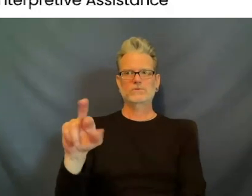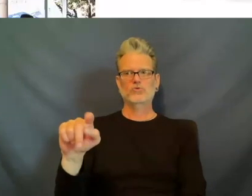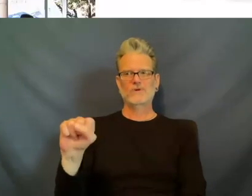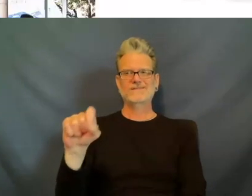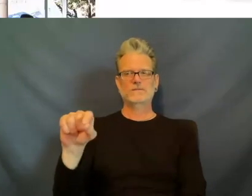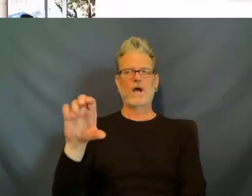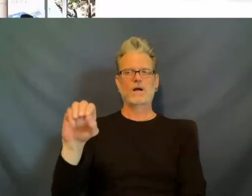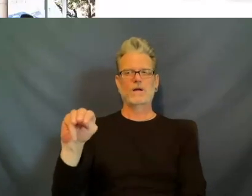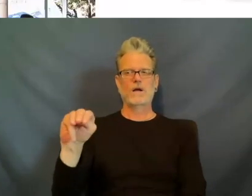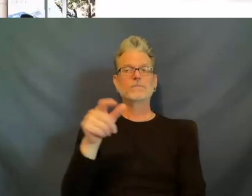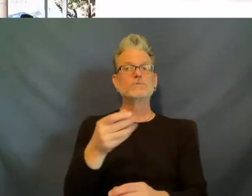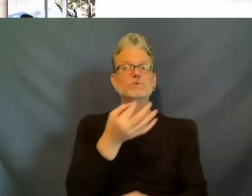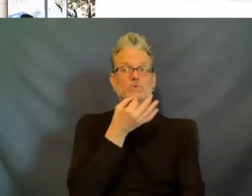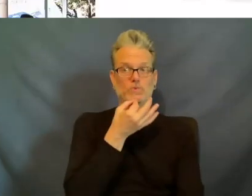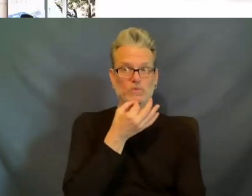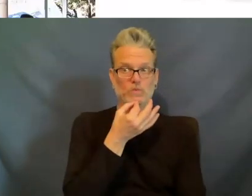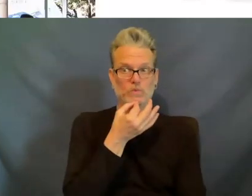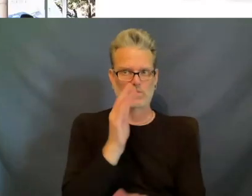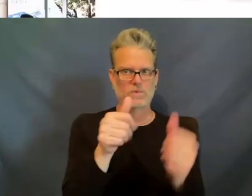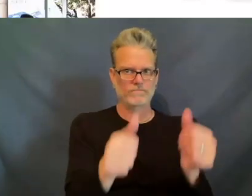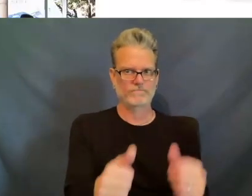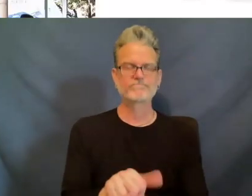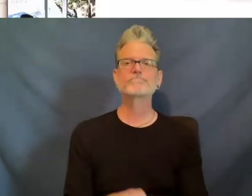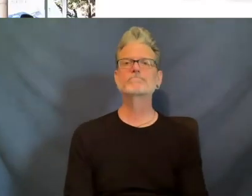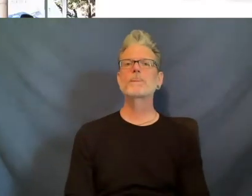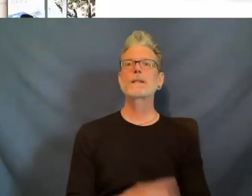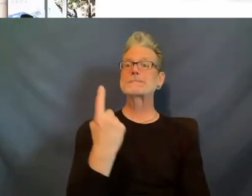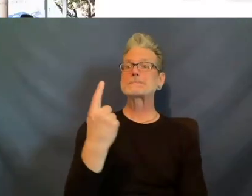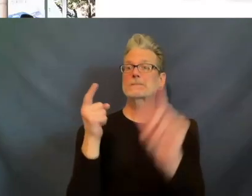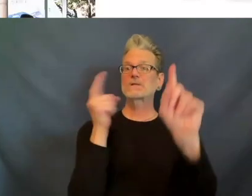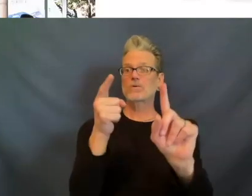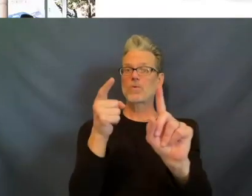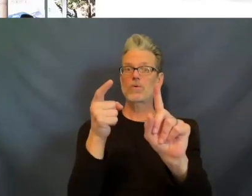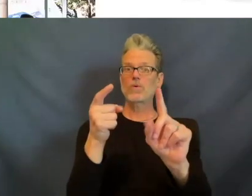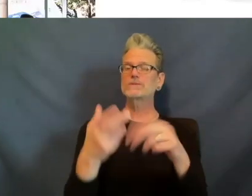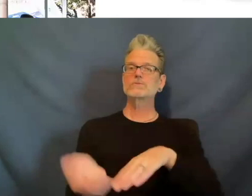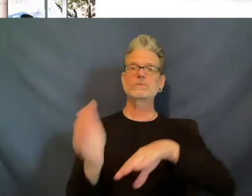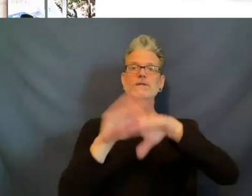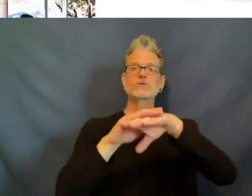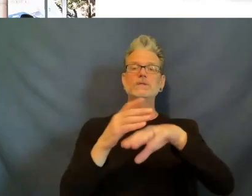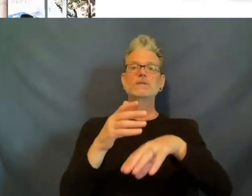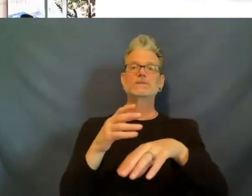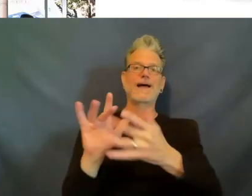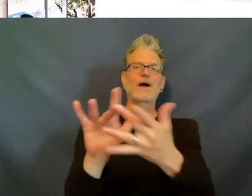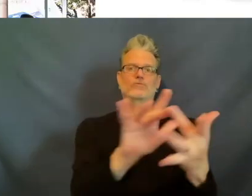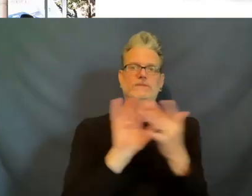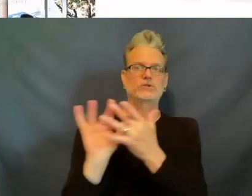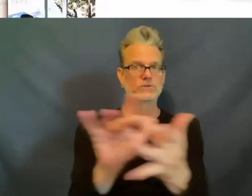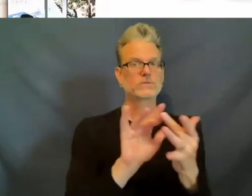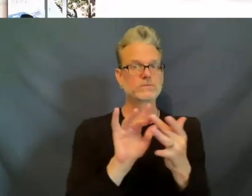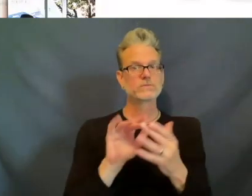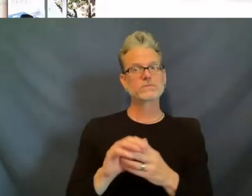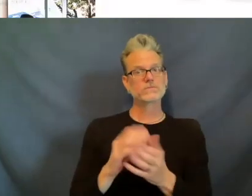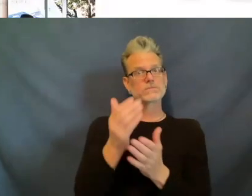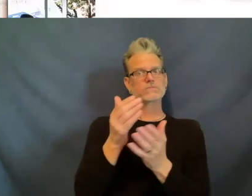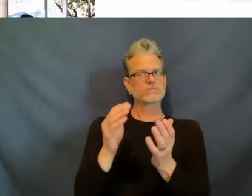Next slide, please. One of our goals in our branch is to increase outreach mechanisms. And some of those